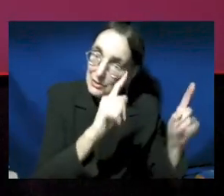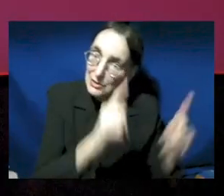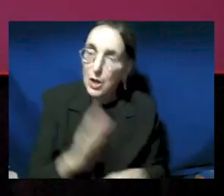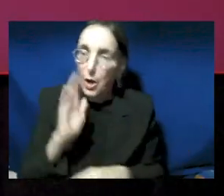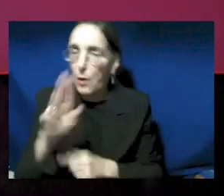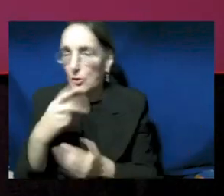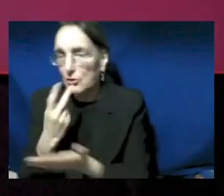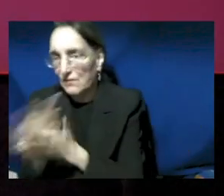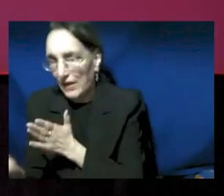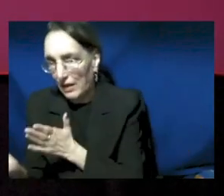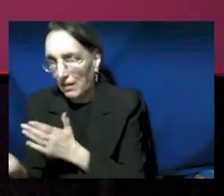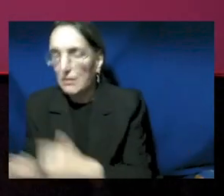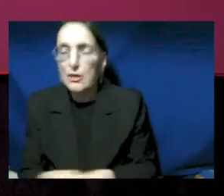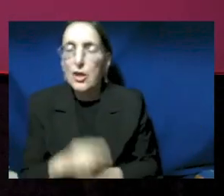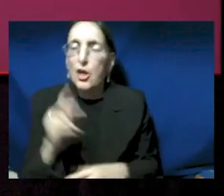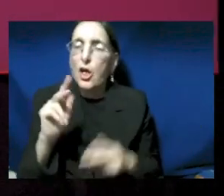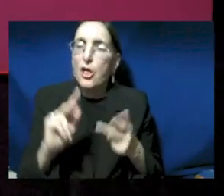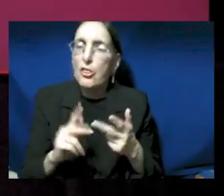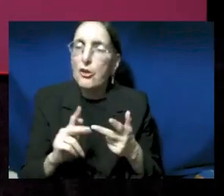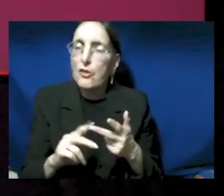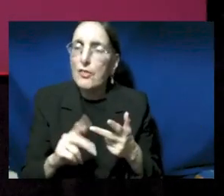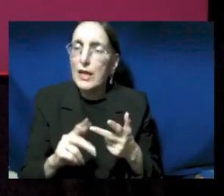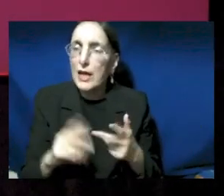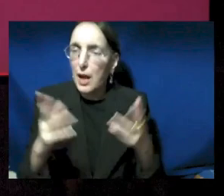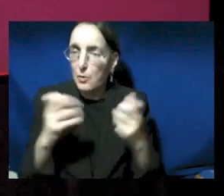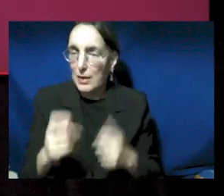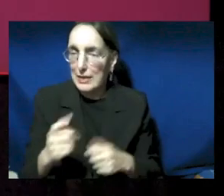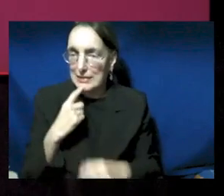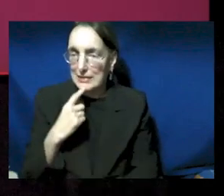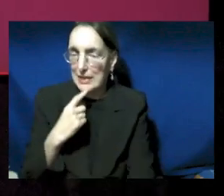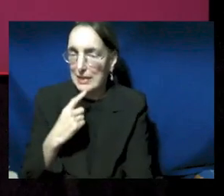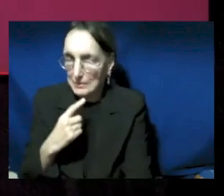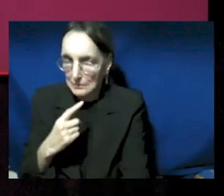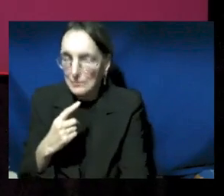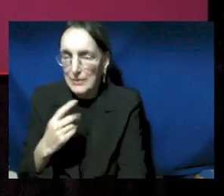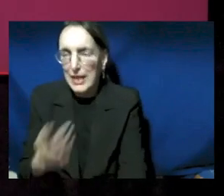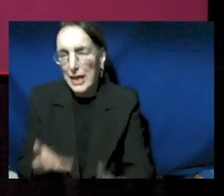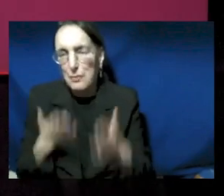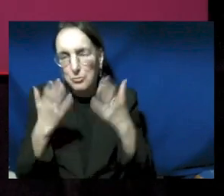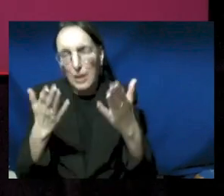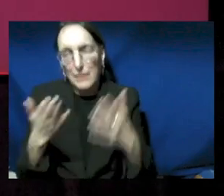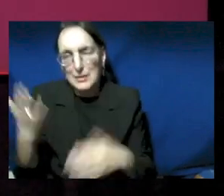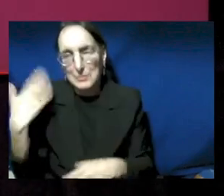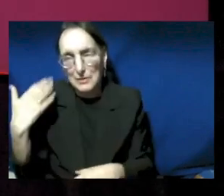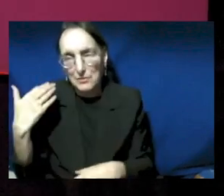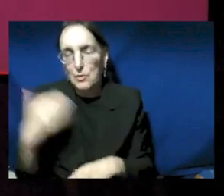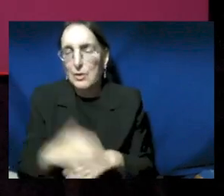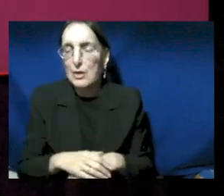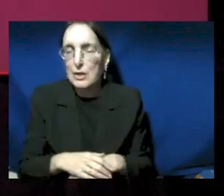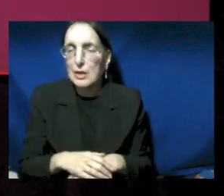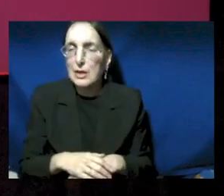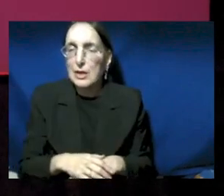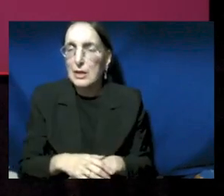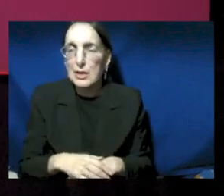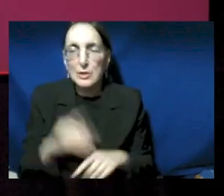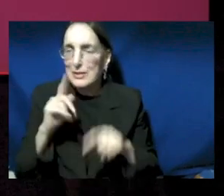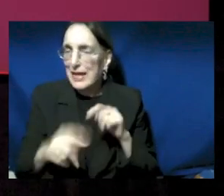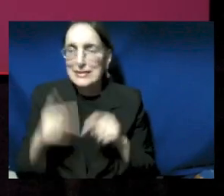longer in this space as a communications, and I raised this earlier as well, can you see yourself as